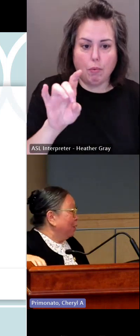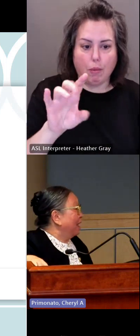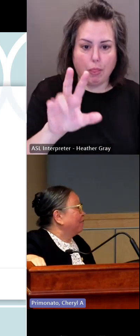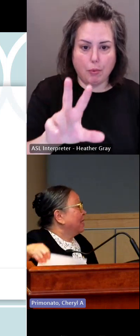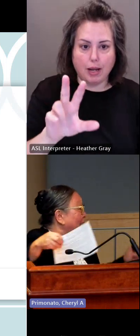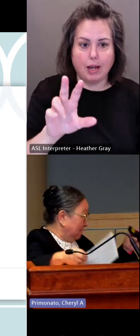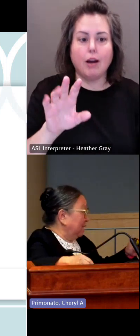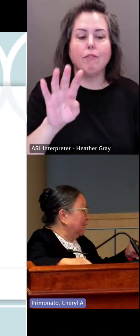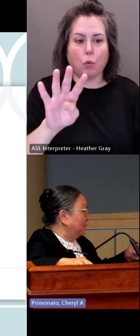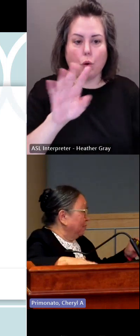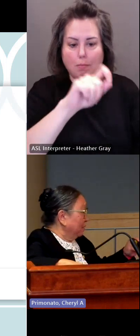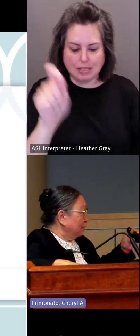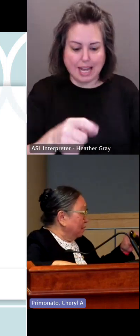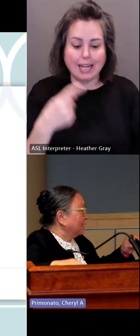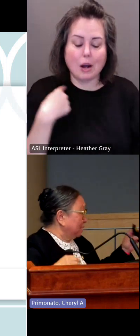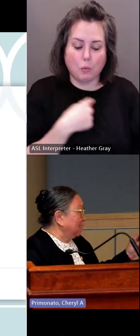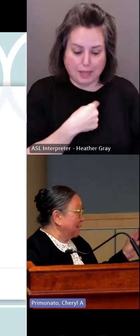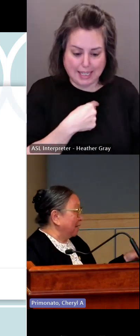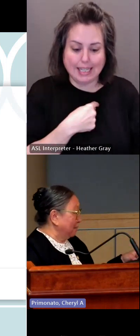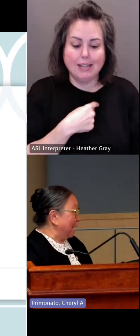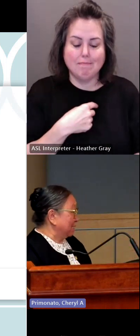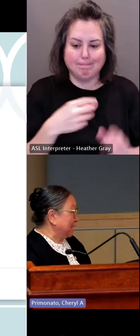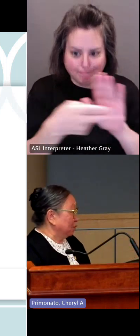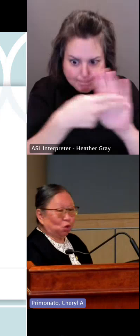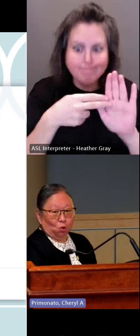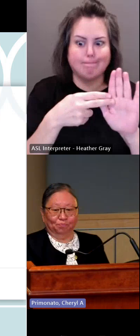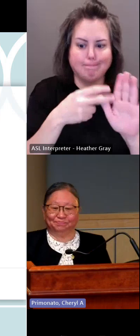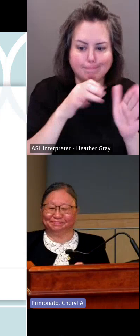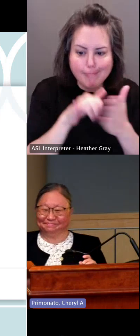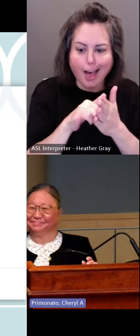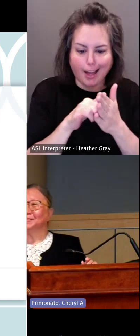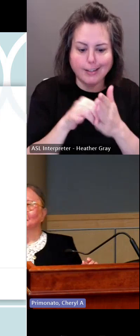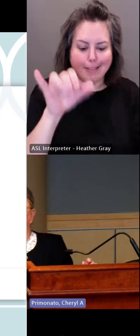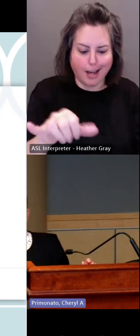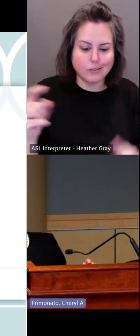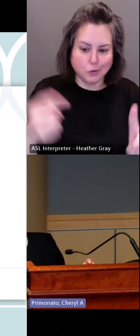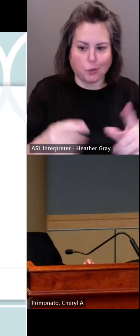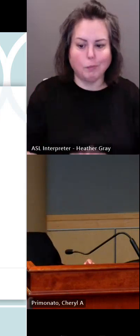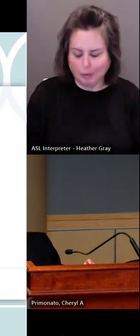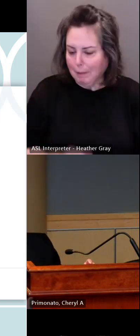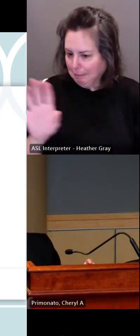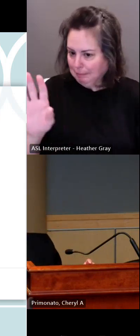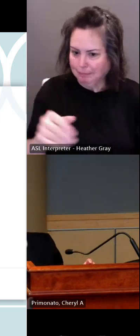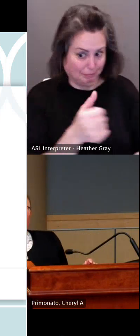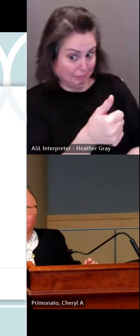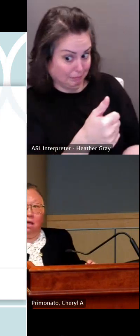23.43%. We have exceeded that established goal.